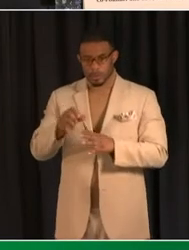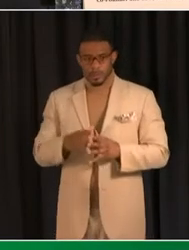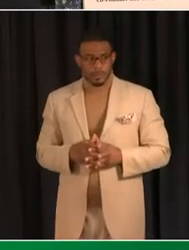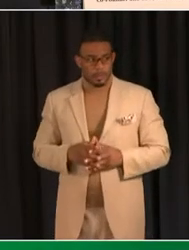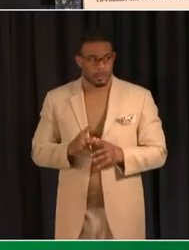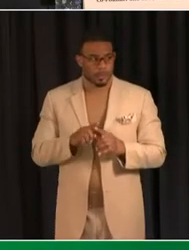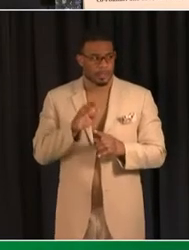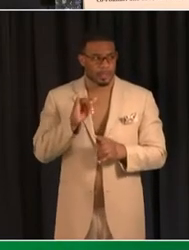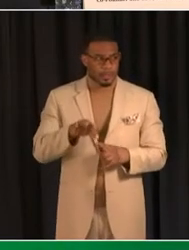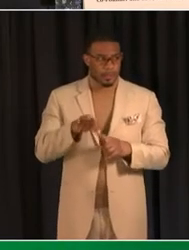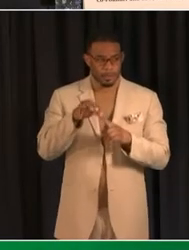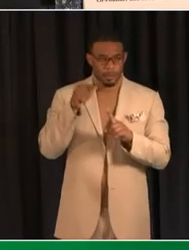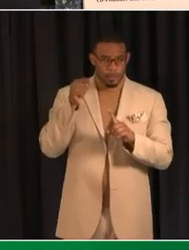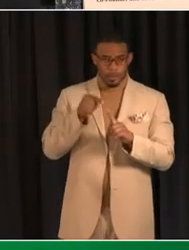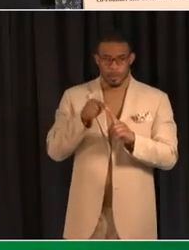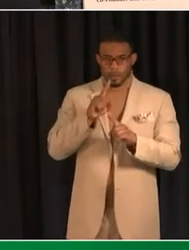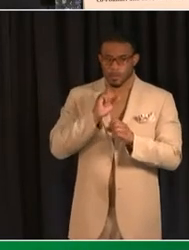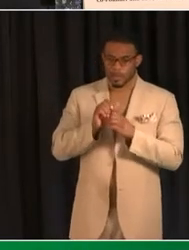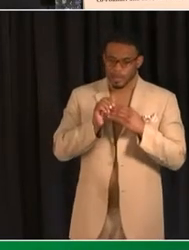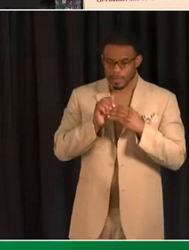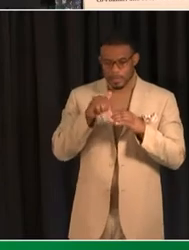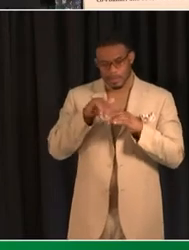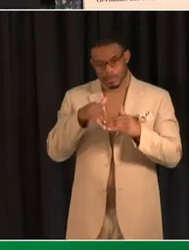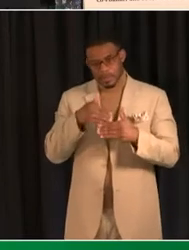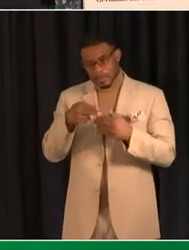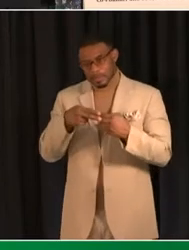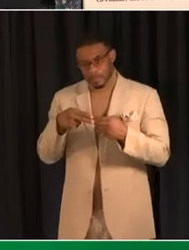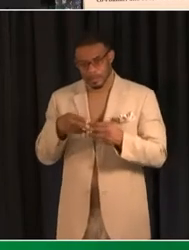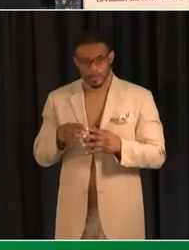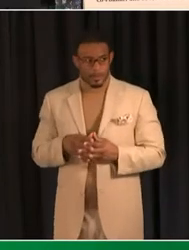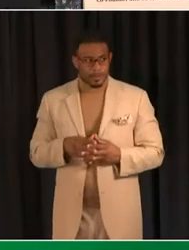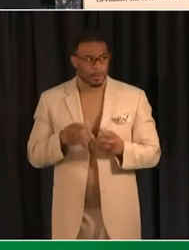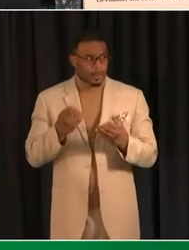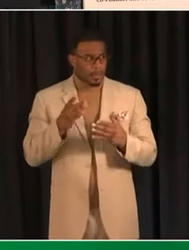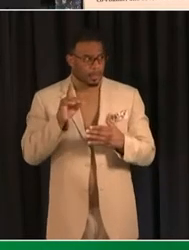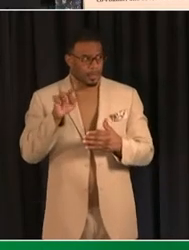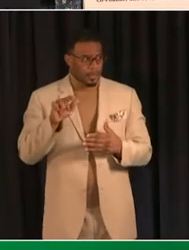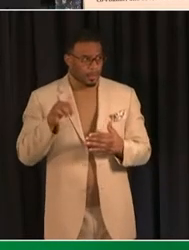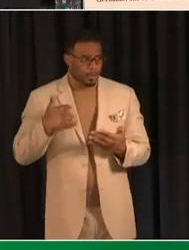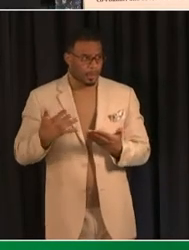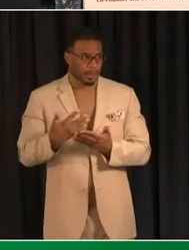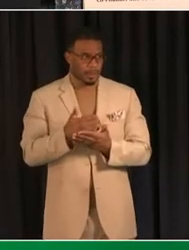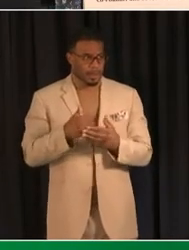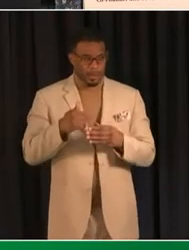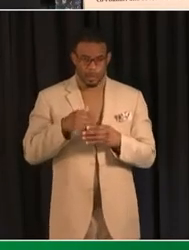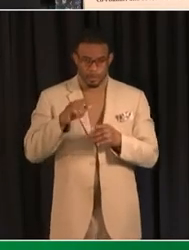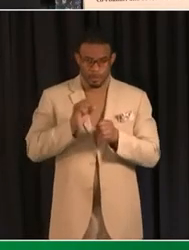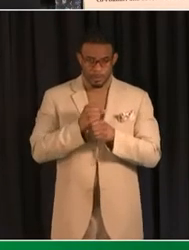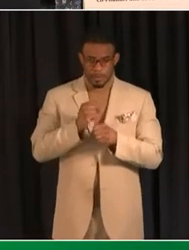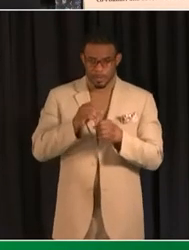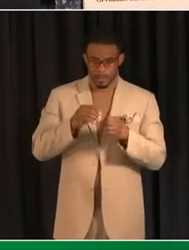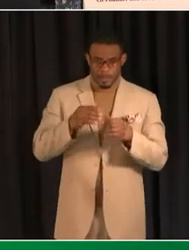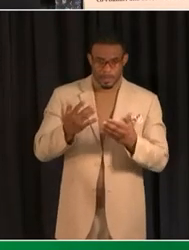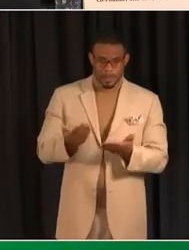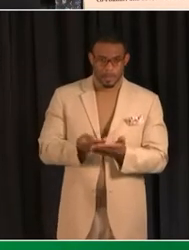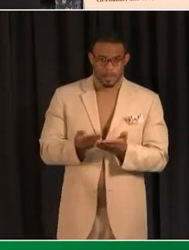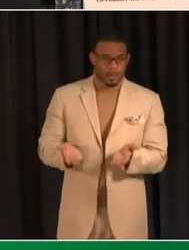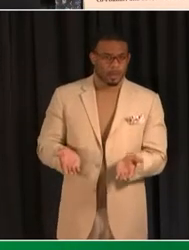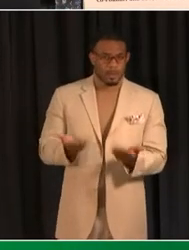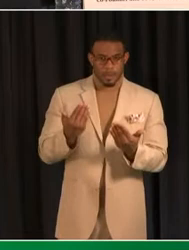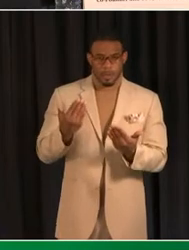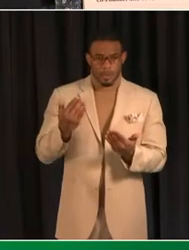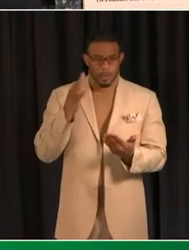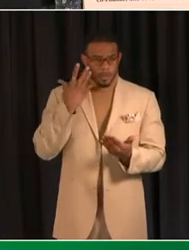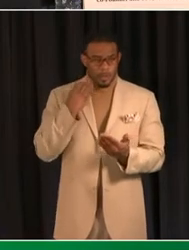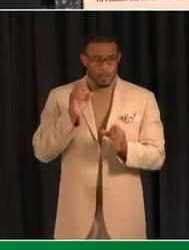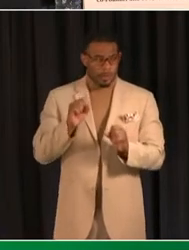the U.S. But that particular point really leads into this next slide of a lot of the data that we collected in order to make that fundraising